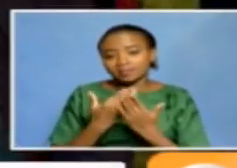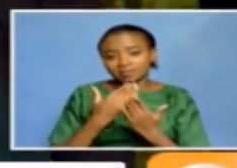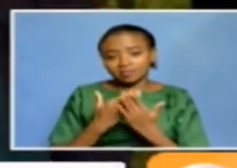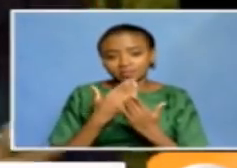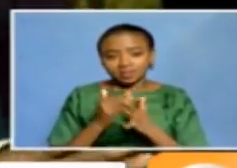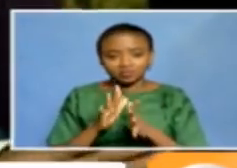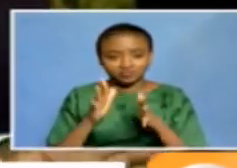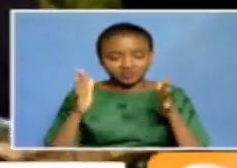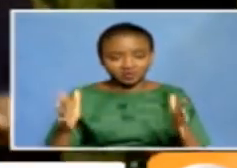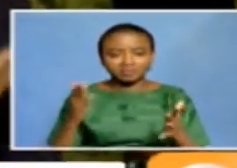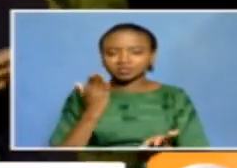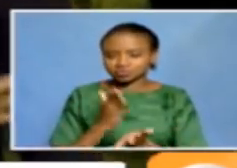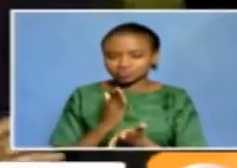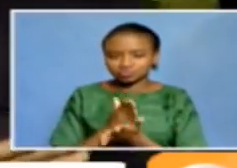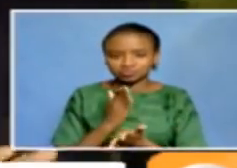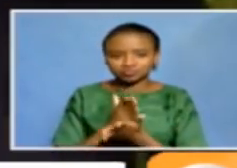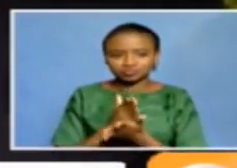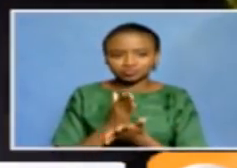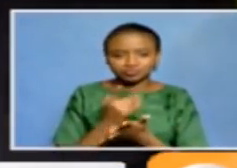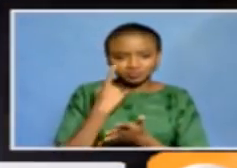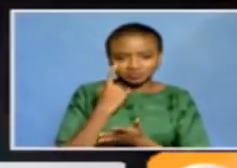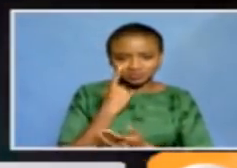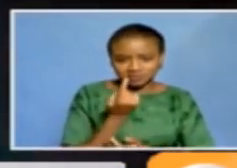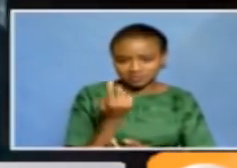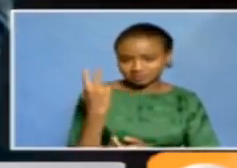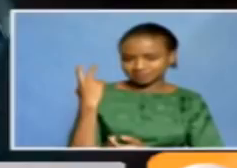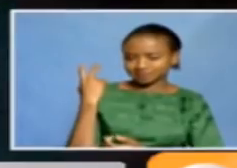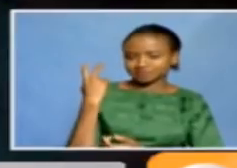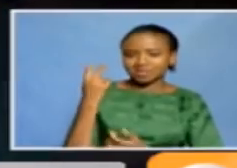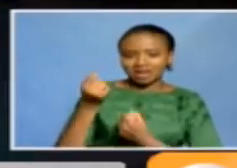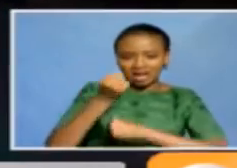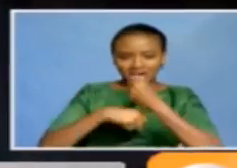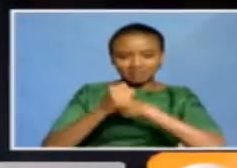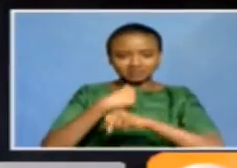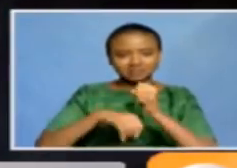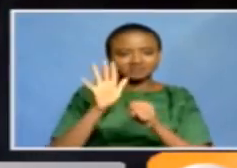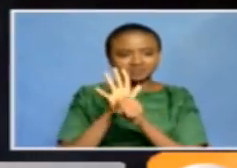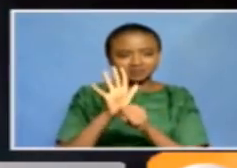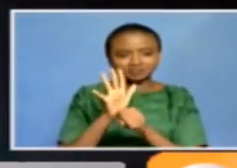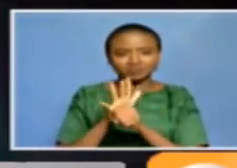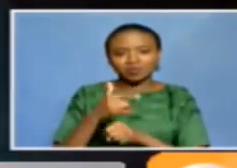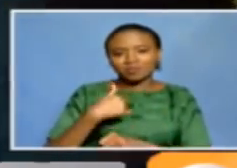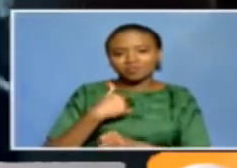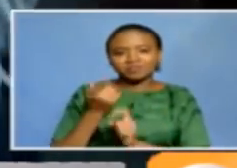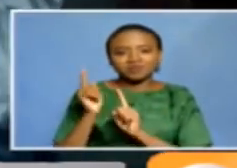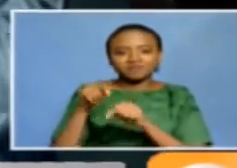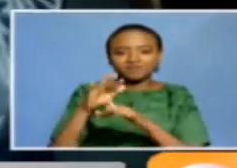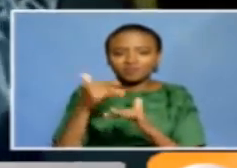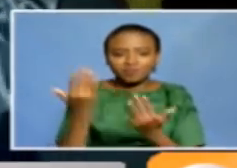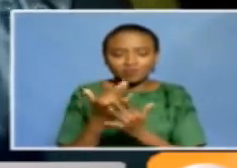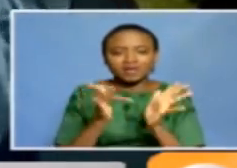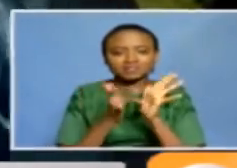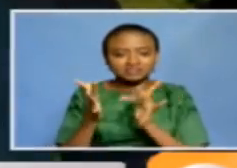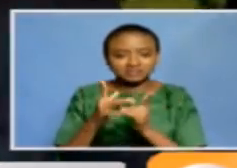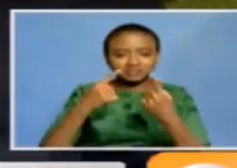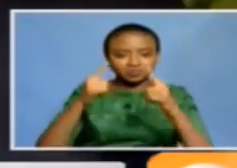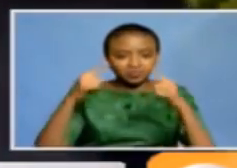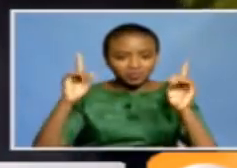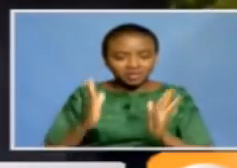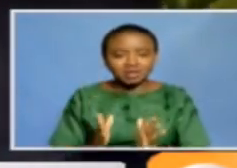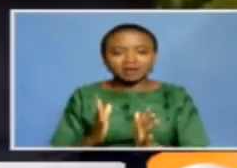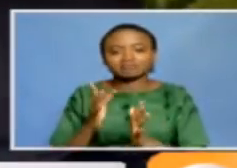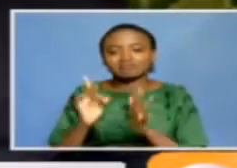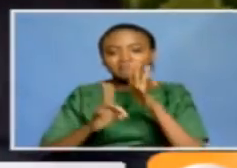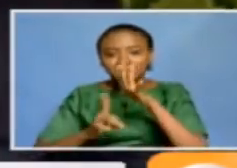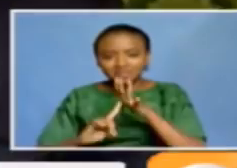Thank you very much, Victoria. Indeed, just behind me, there is a lot of activity. I'm coming to you live from Jesus Winner Ministries